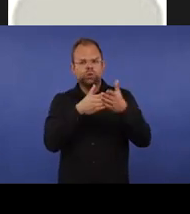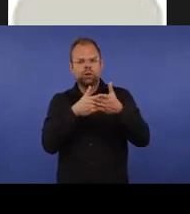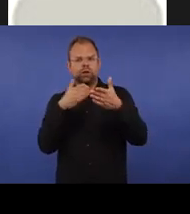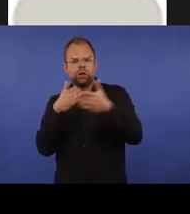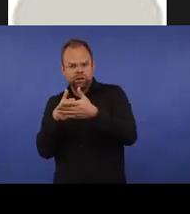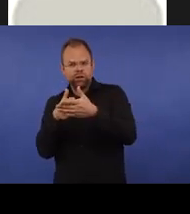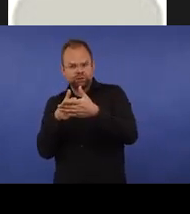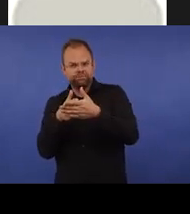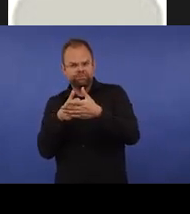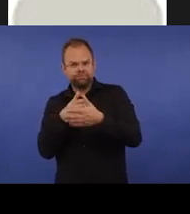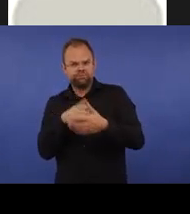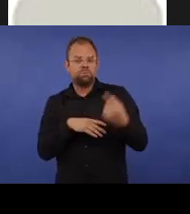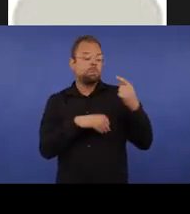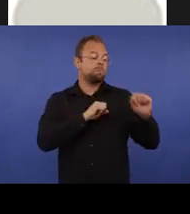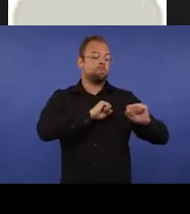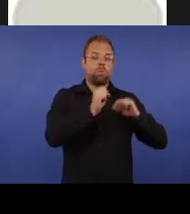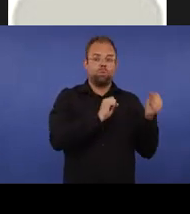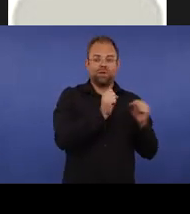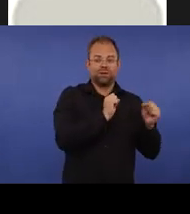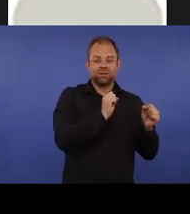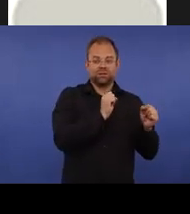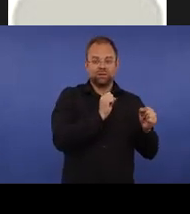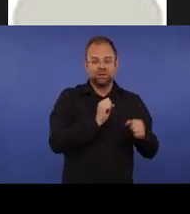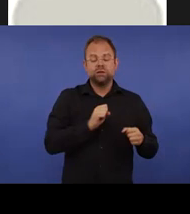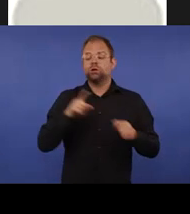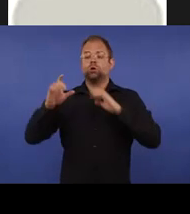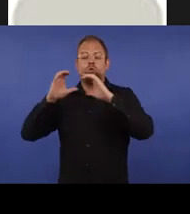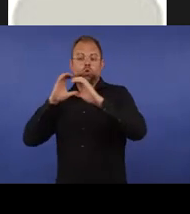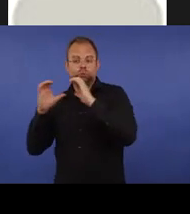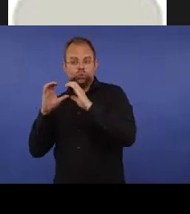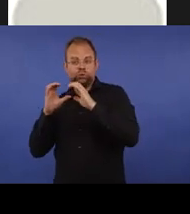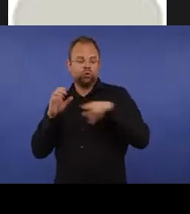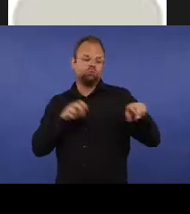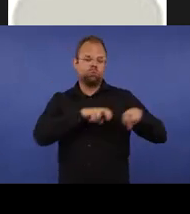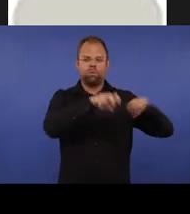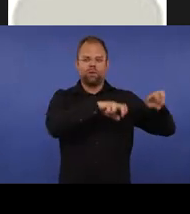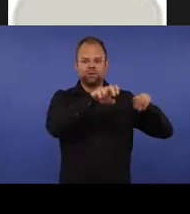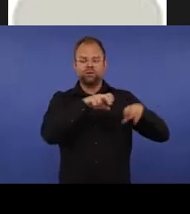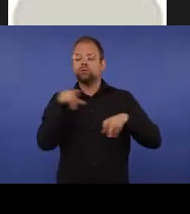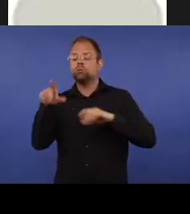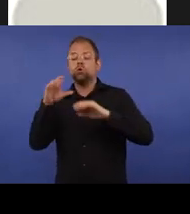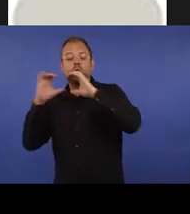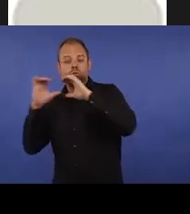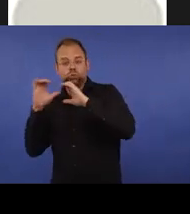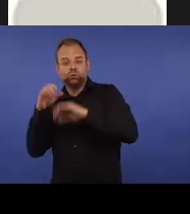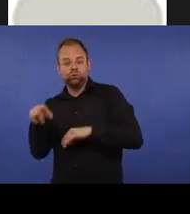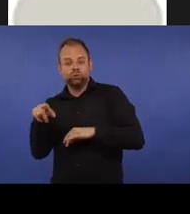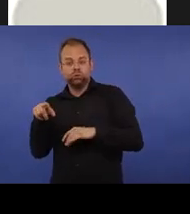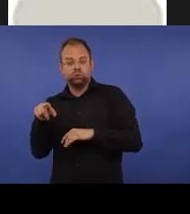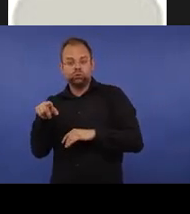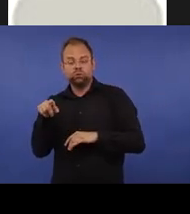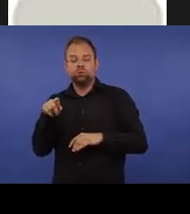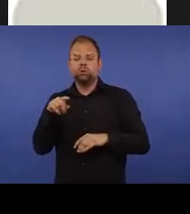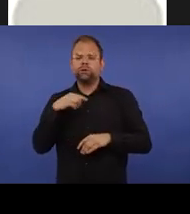in the world, usually person with disability labeled with their physical appearance or their